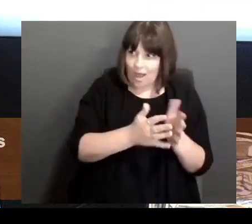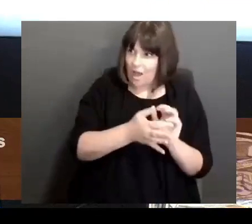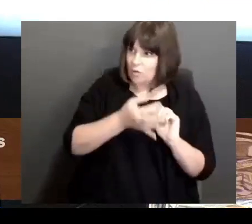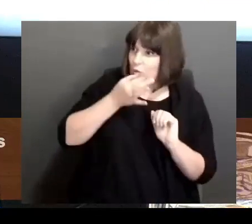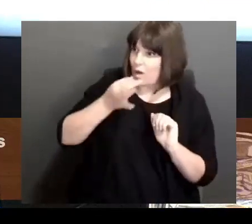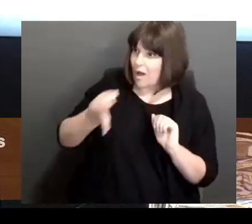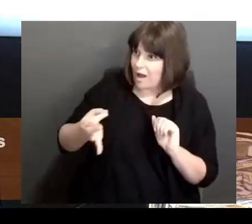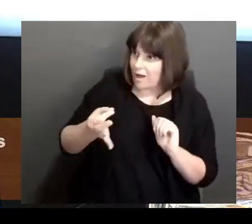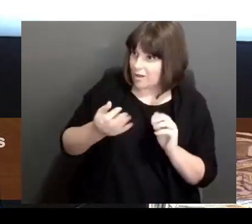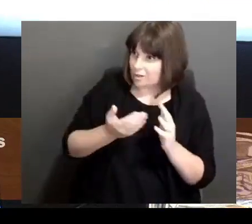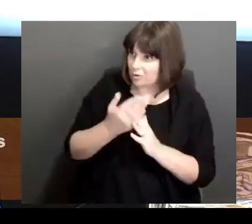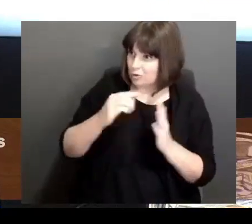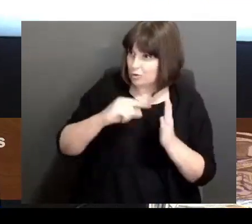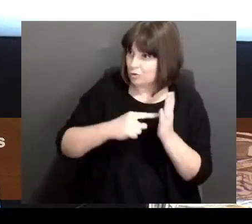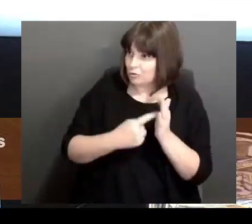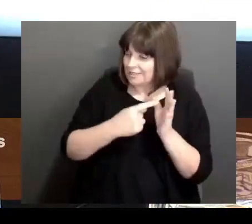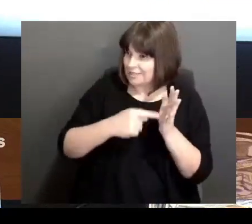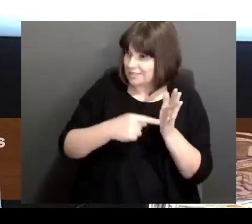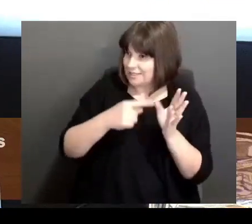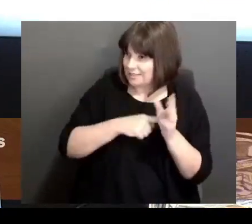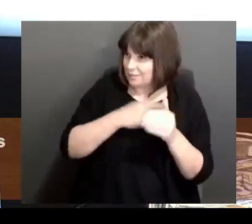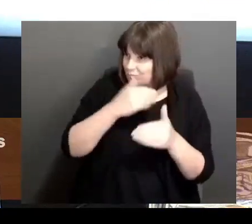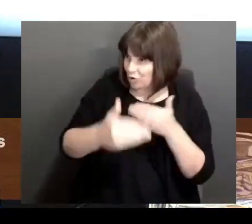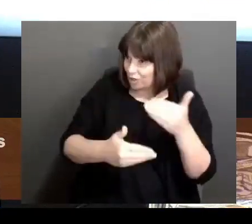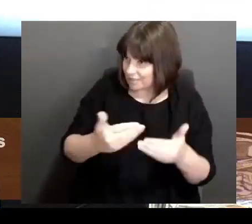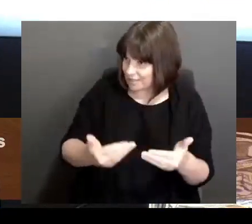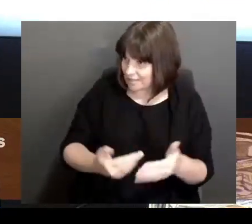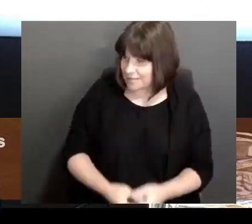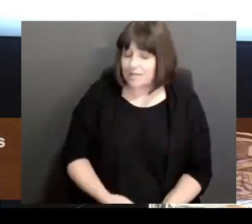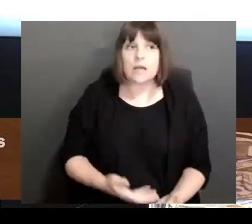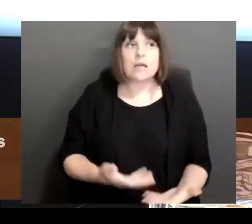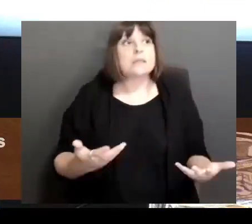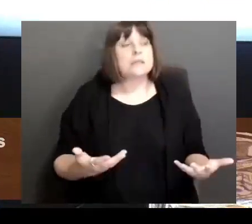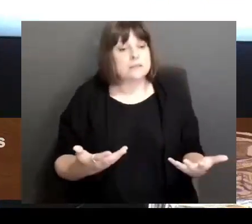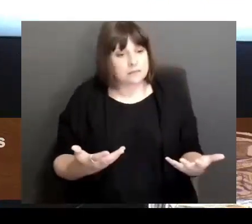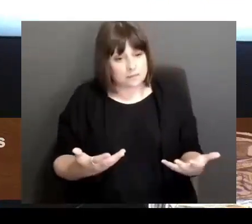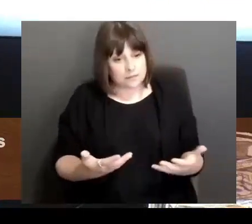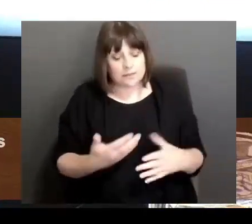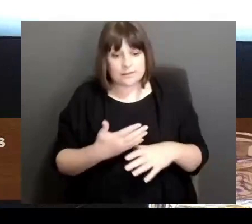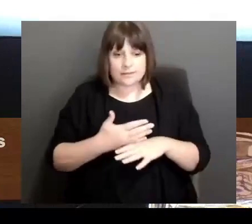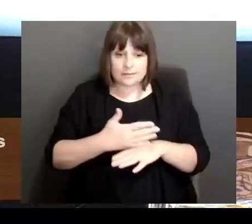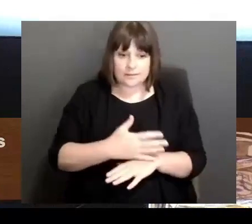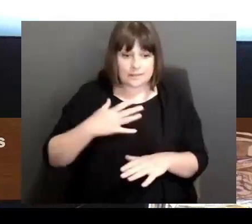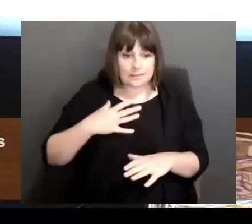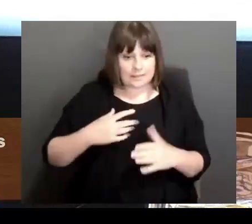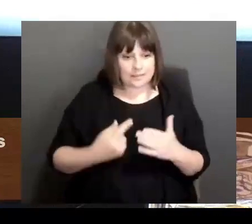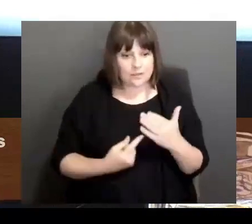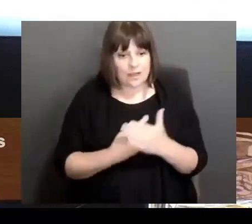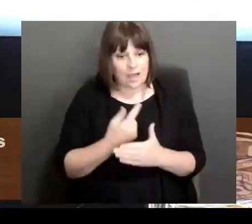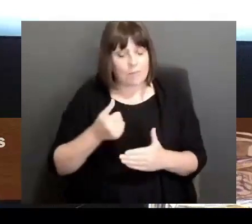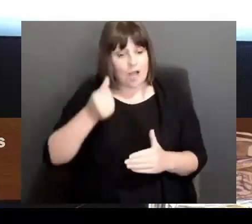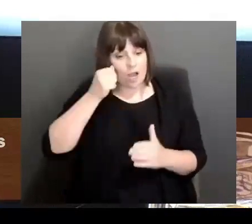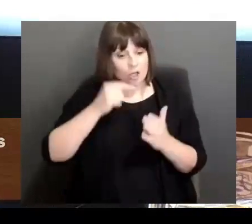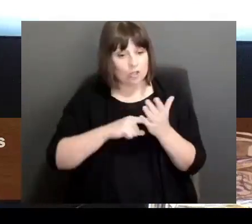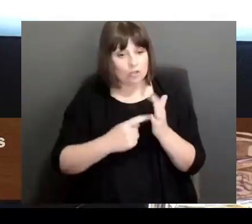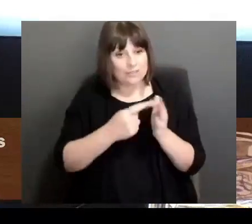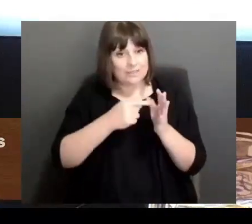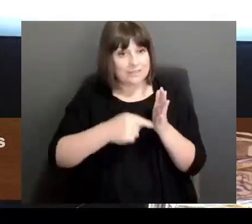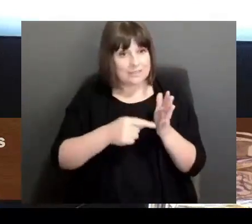has to happen between now and I mean, I know treaty process is one that is determined and there is a pathway there.